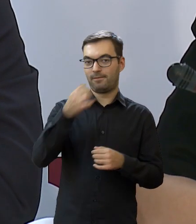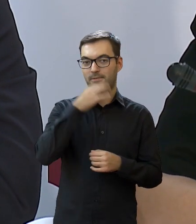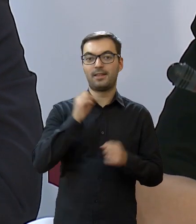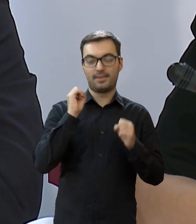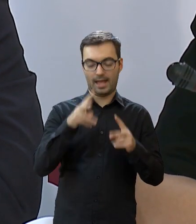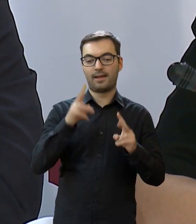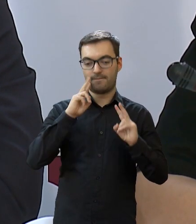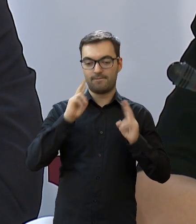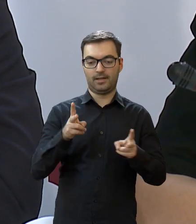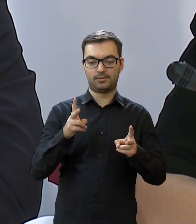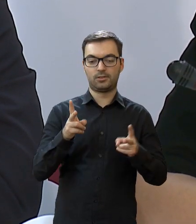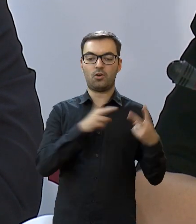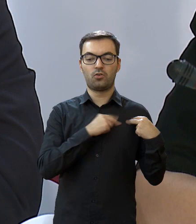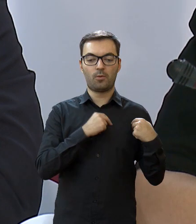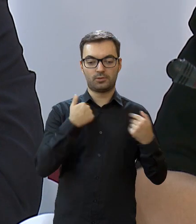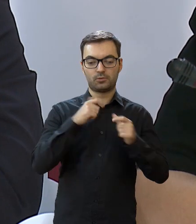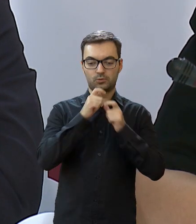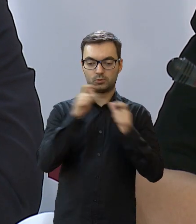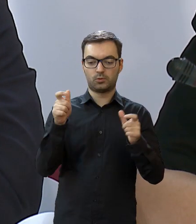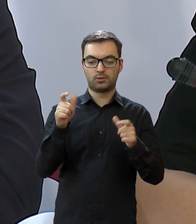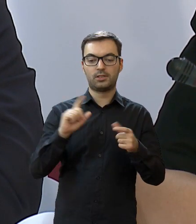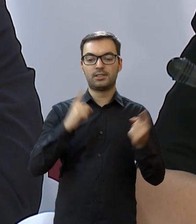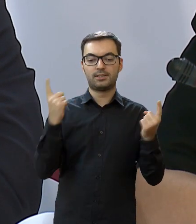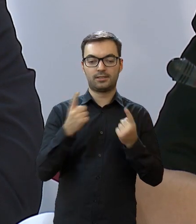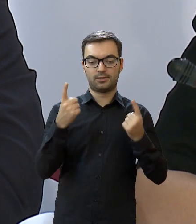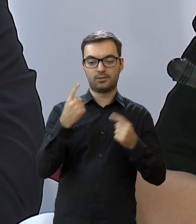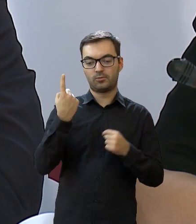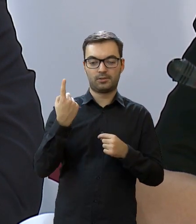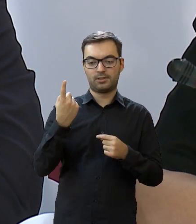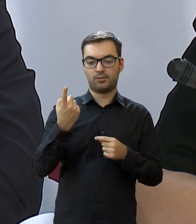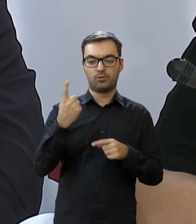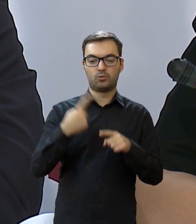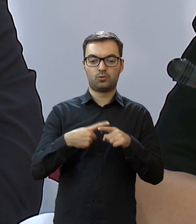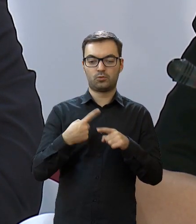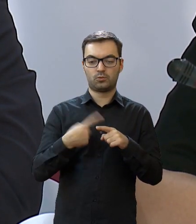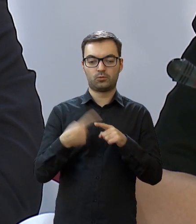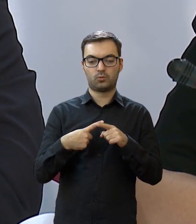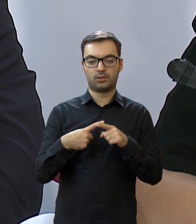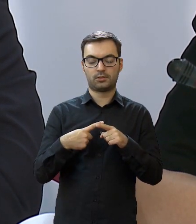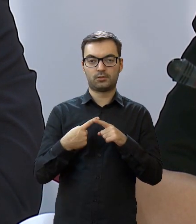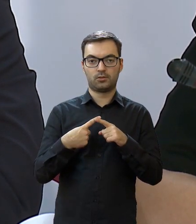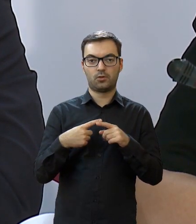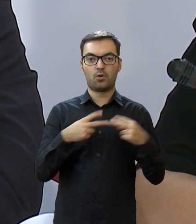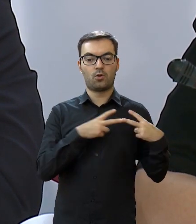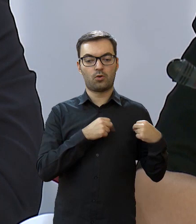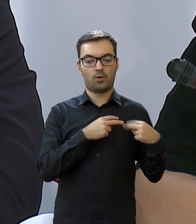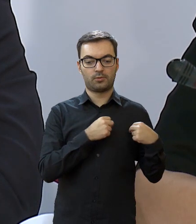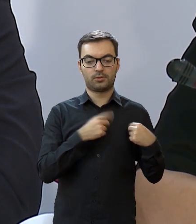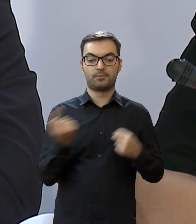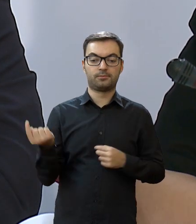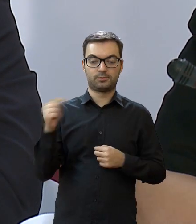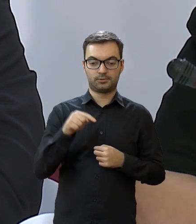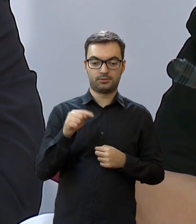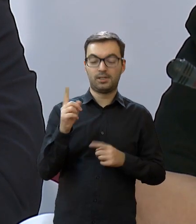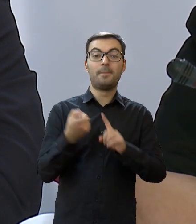one of the został przez komisję zgłoszony przypadek. informed us Jeden that z członków komisji before the polling stalił się station